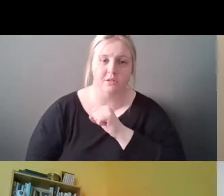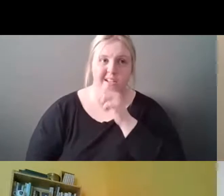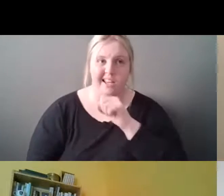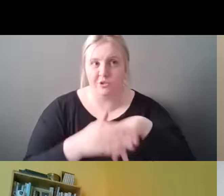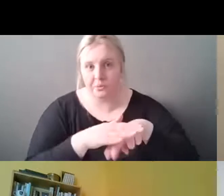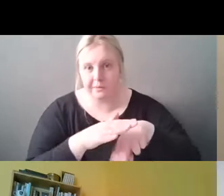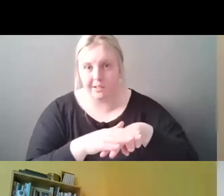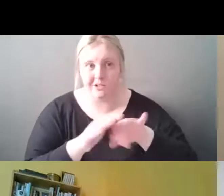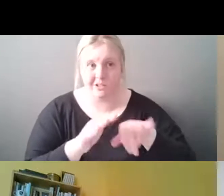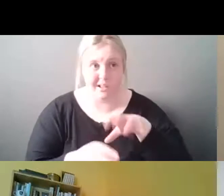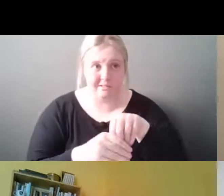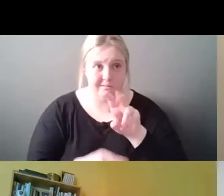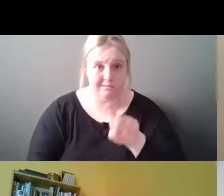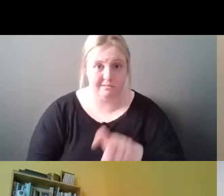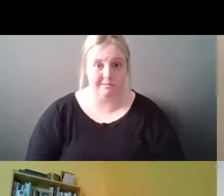So